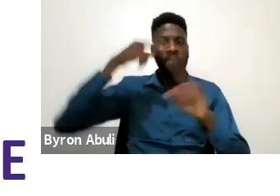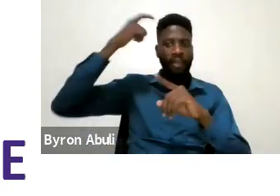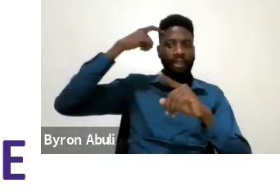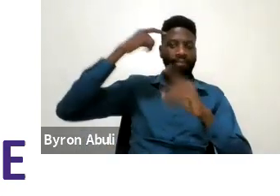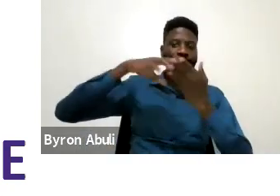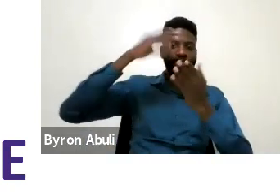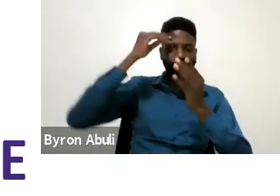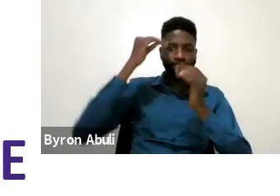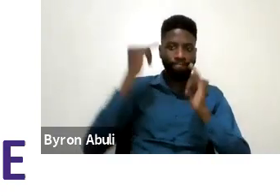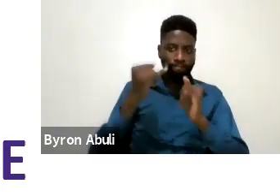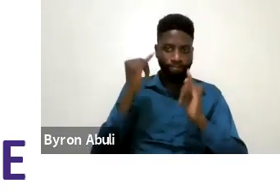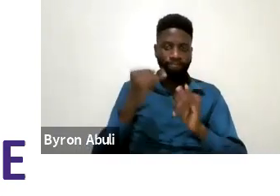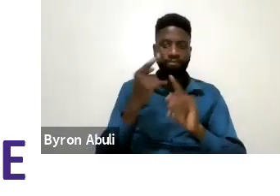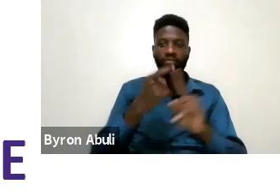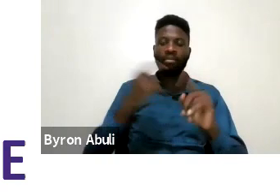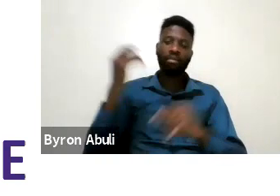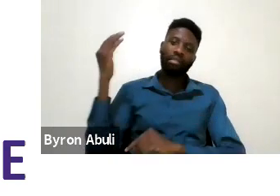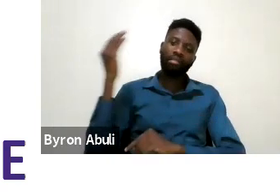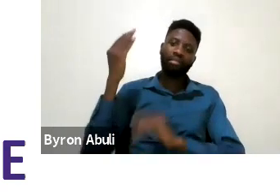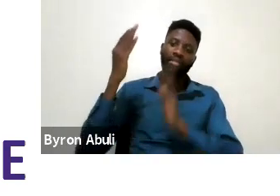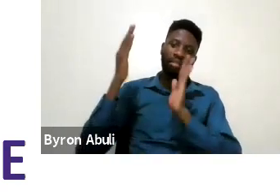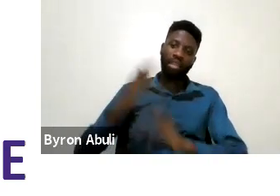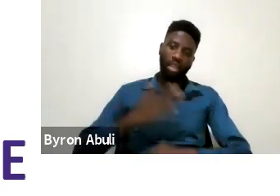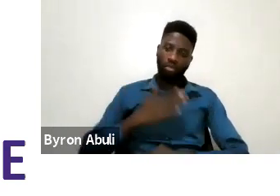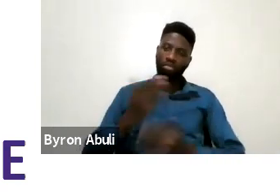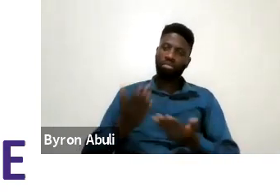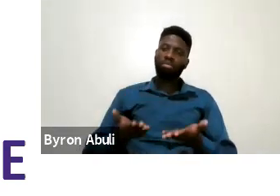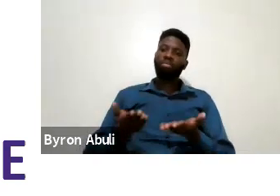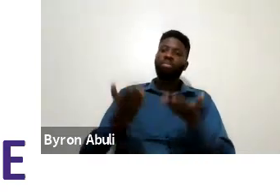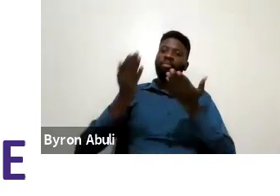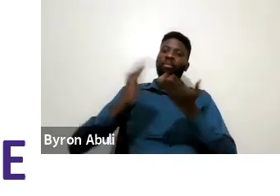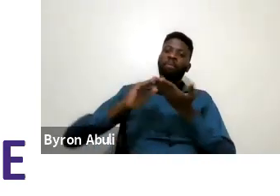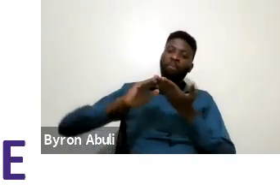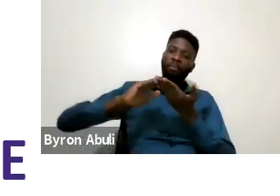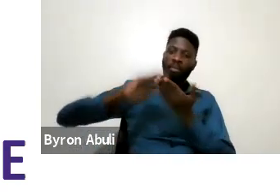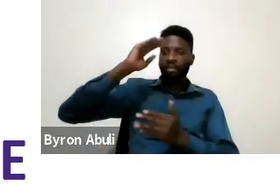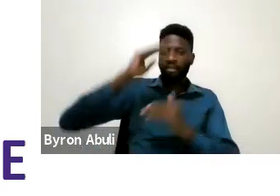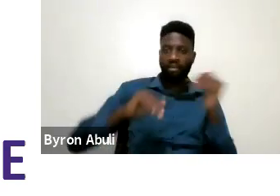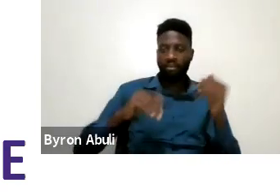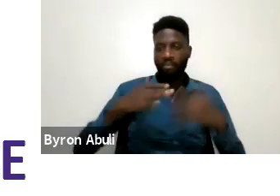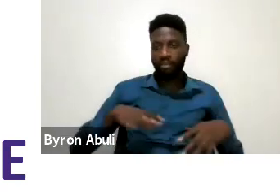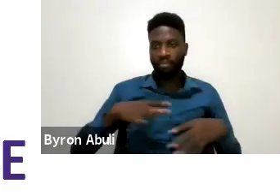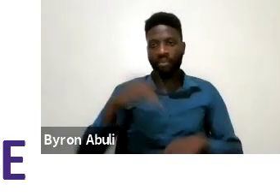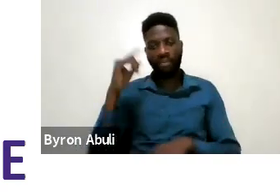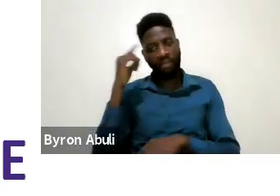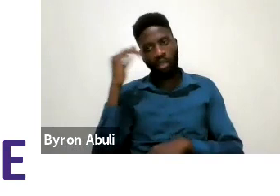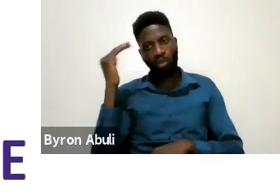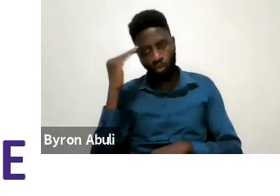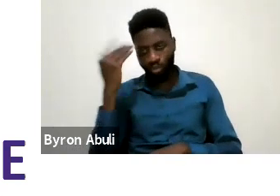from our lecturers, they have really improved more than the people who thought they knew. So